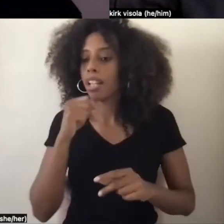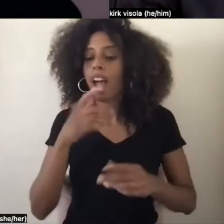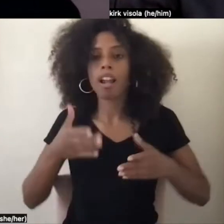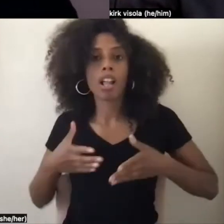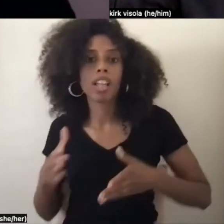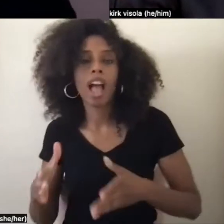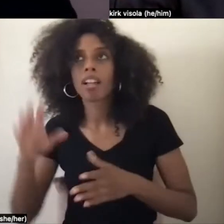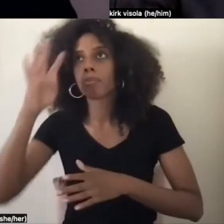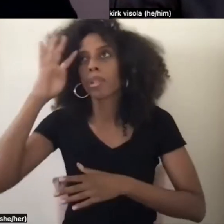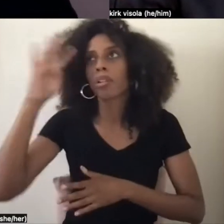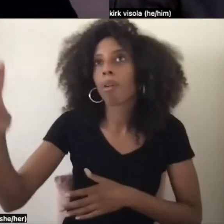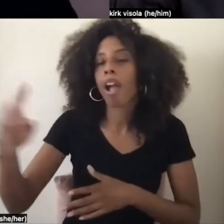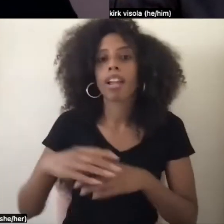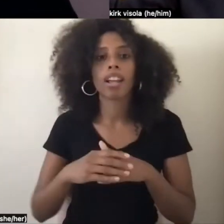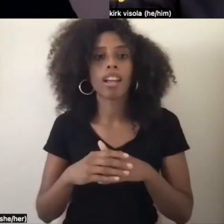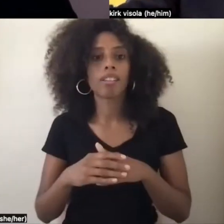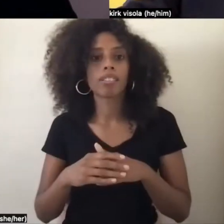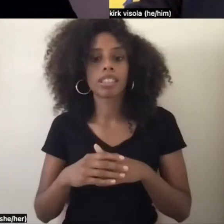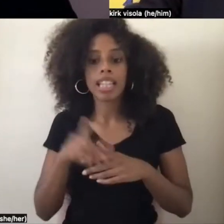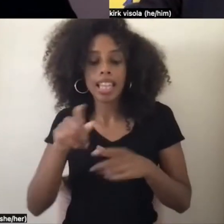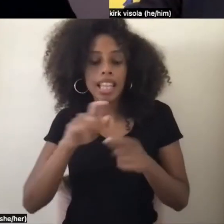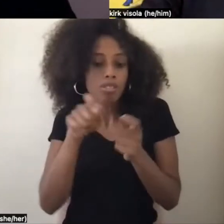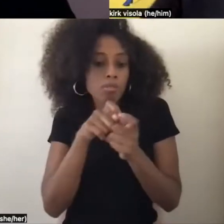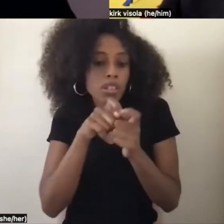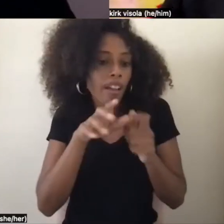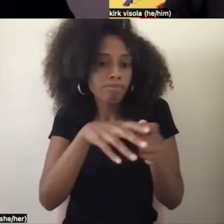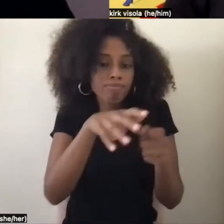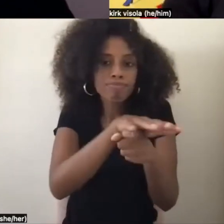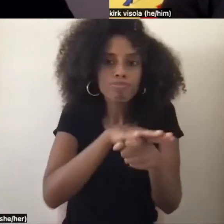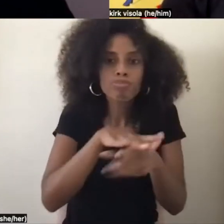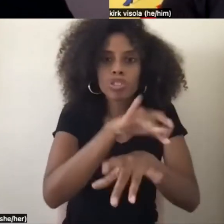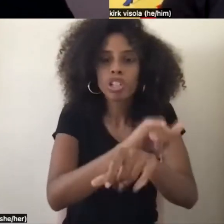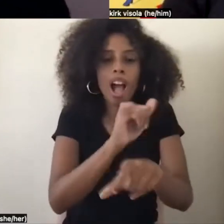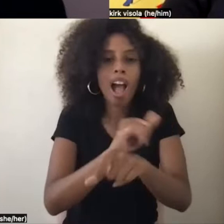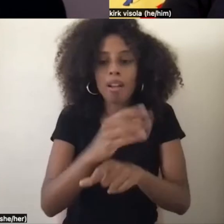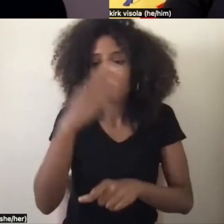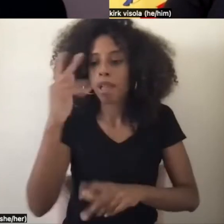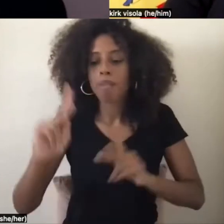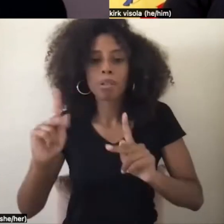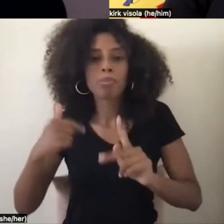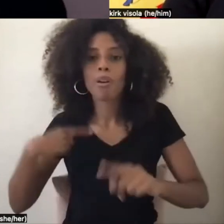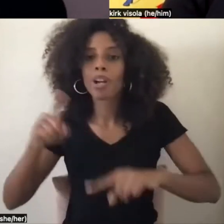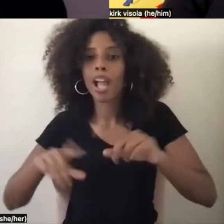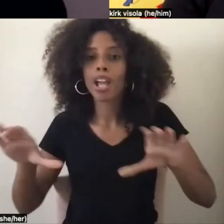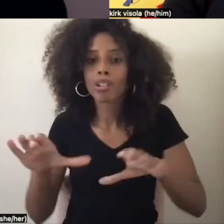fields. Facts. When did you learn that was a lie?